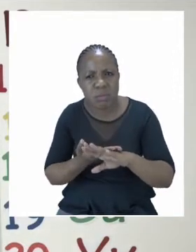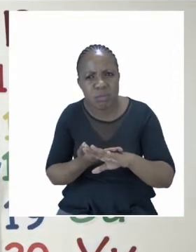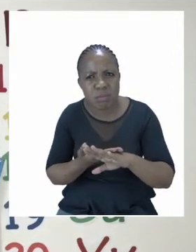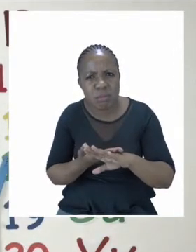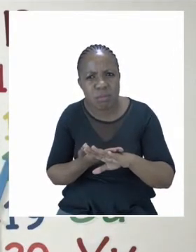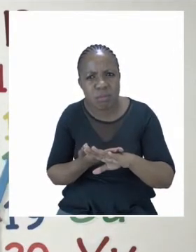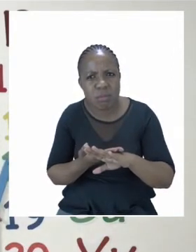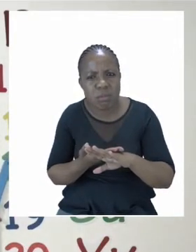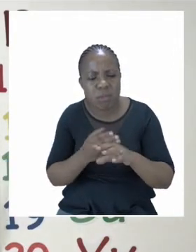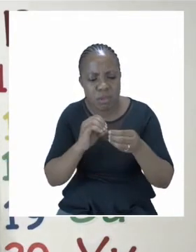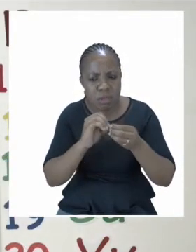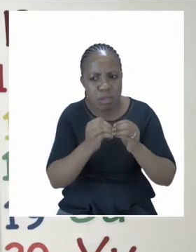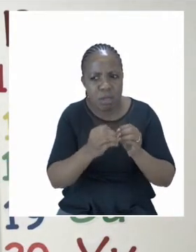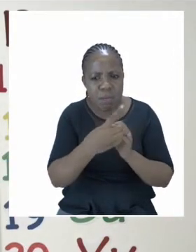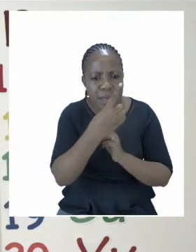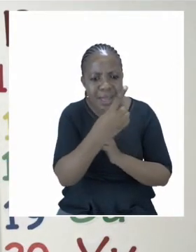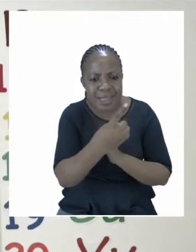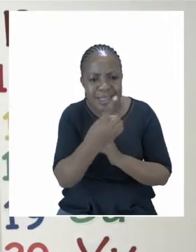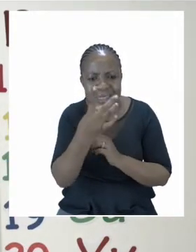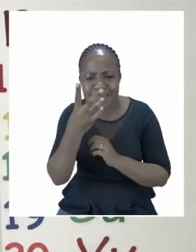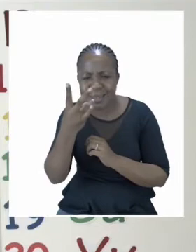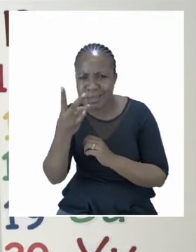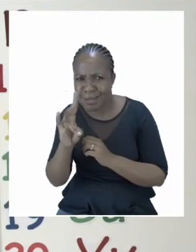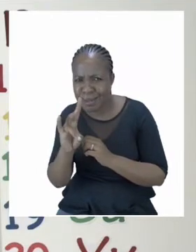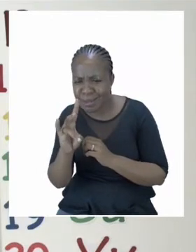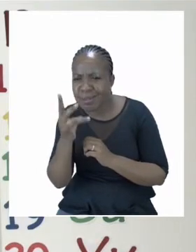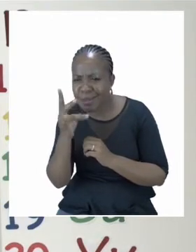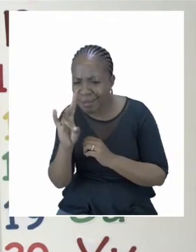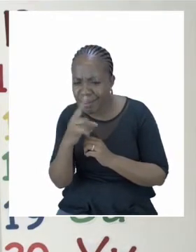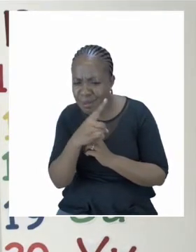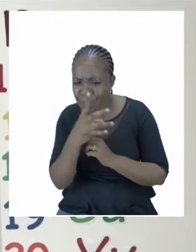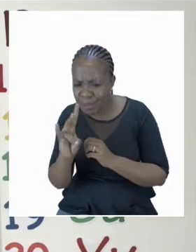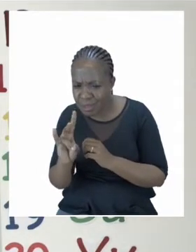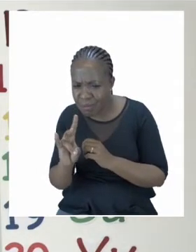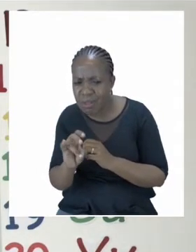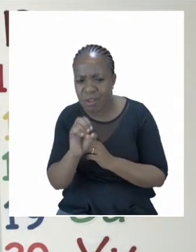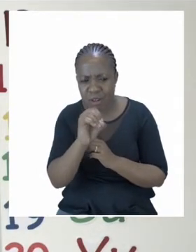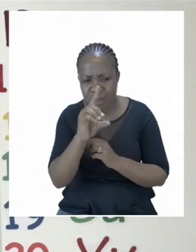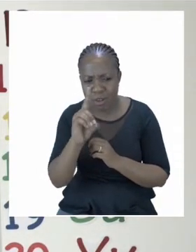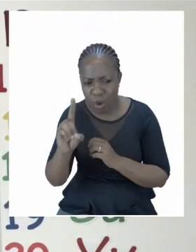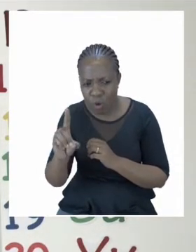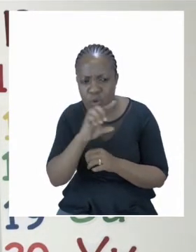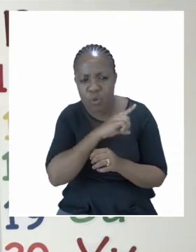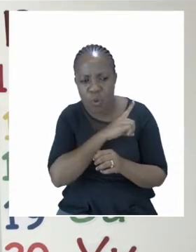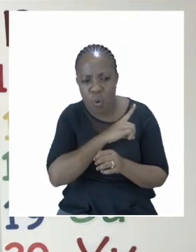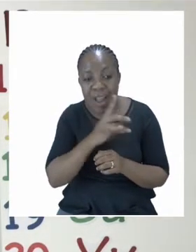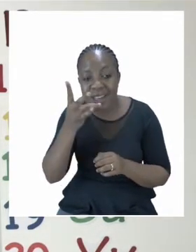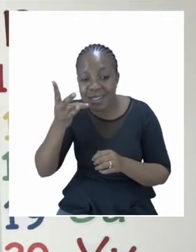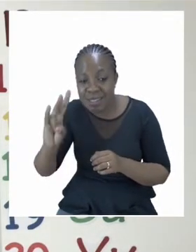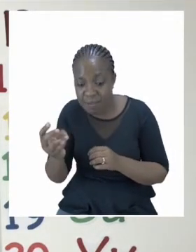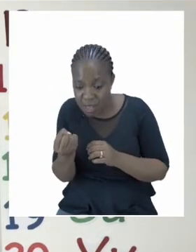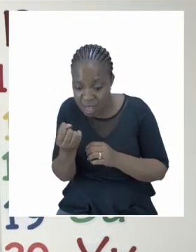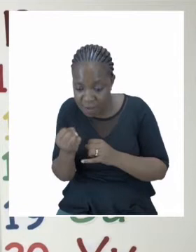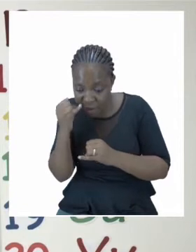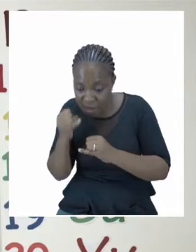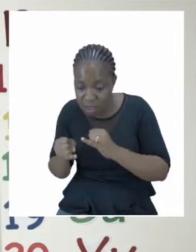17 is an odd number because it has the number 7 standing